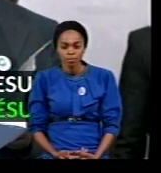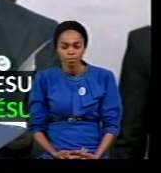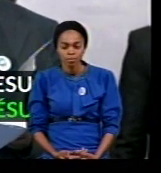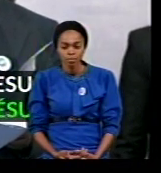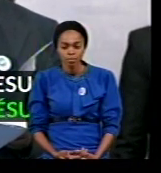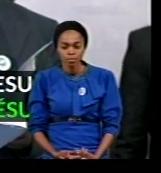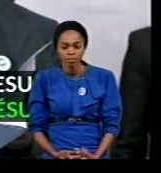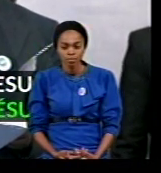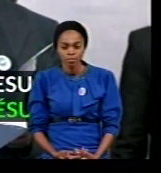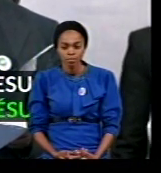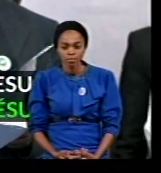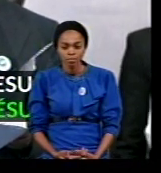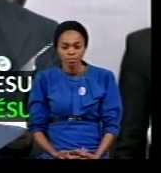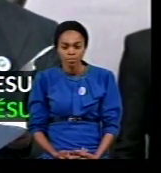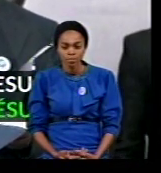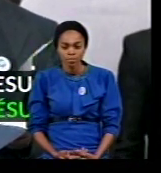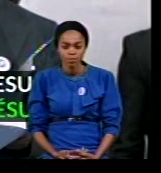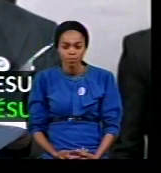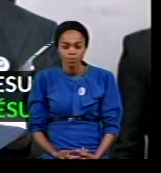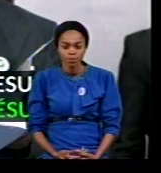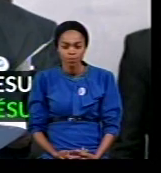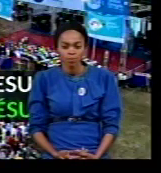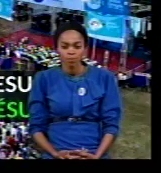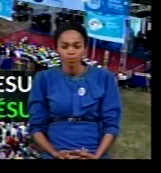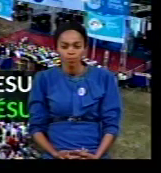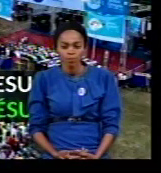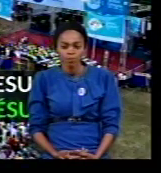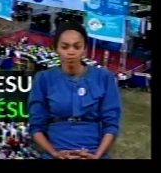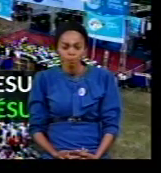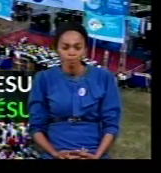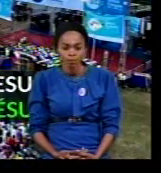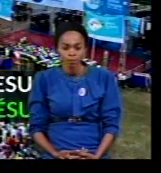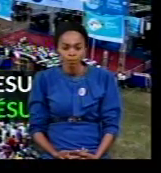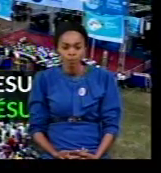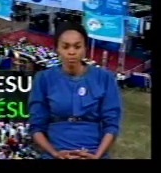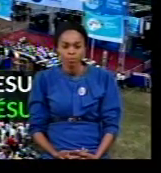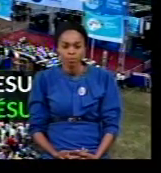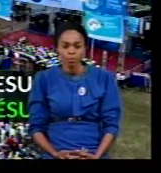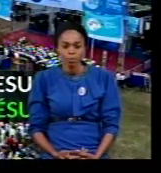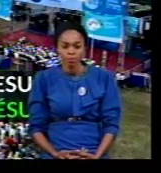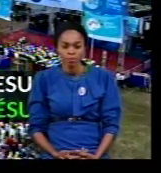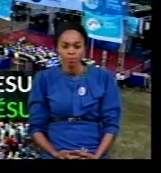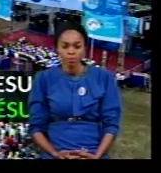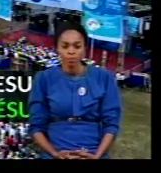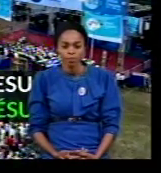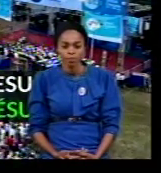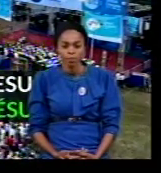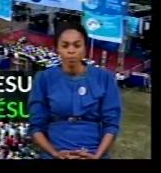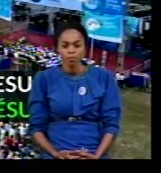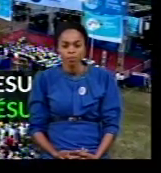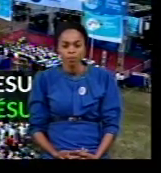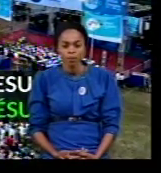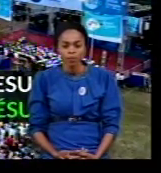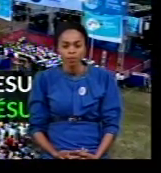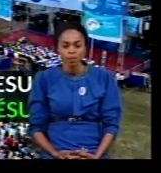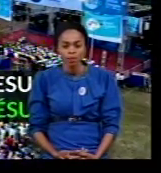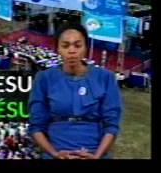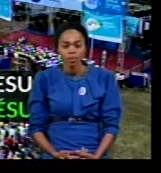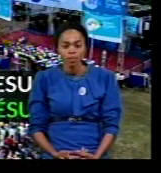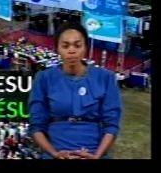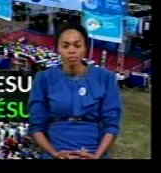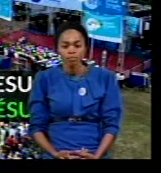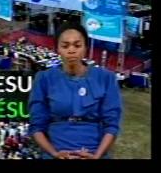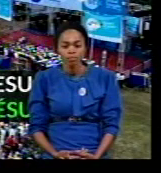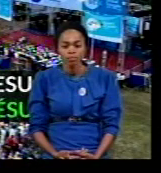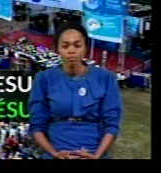Judges chapter 6, verse 37. Behold, I will put a fleece of wool in the floor, and if the